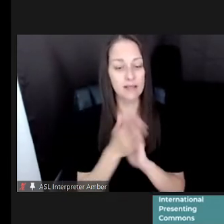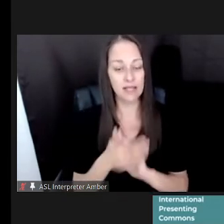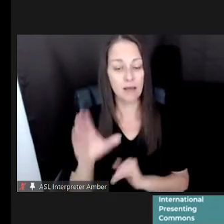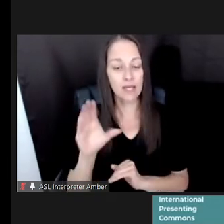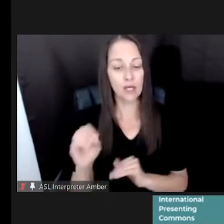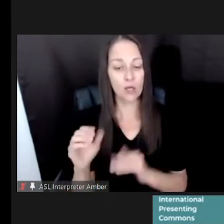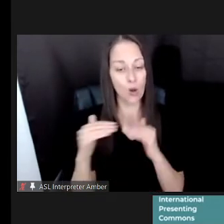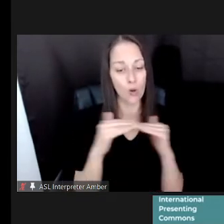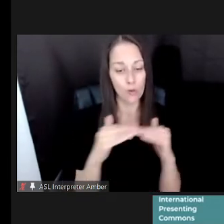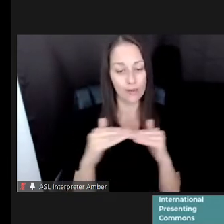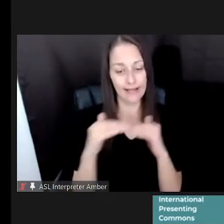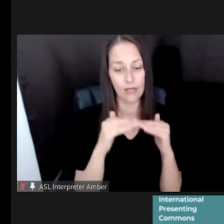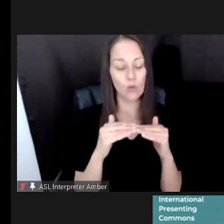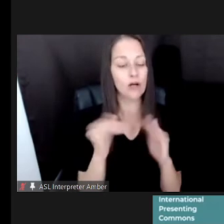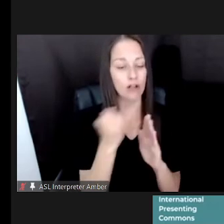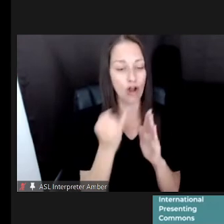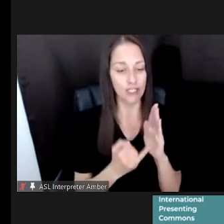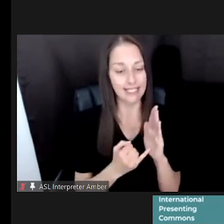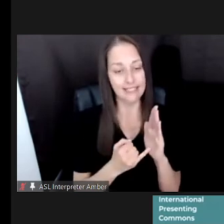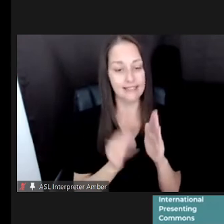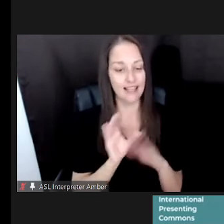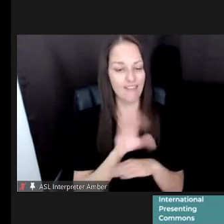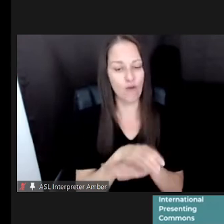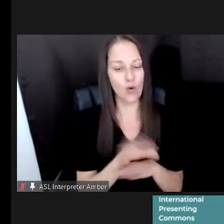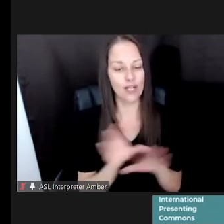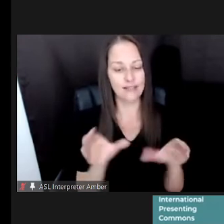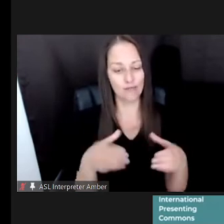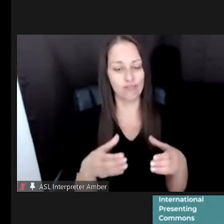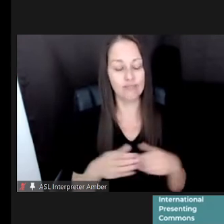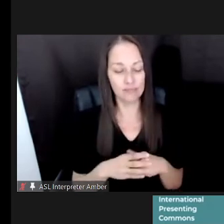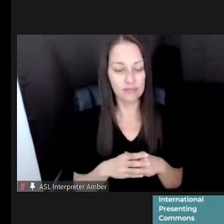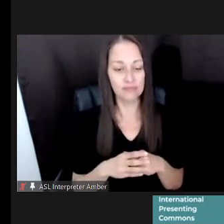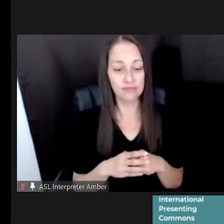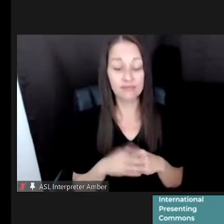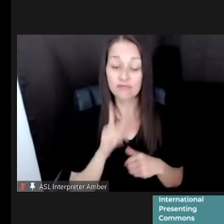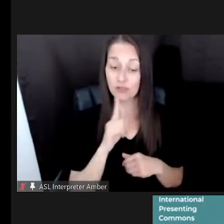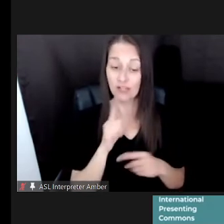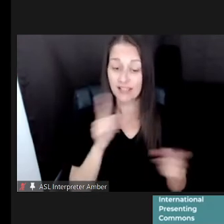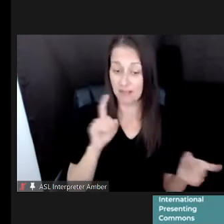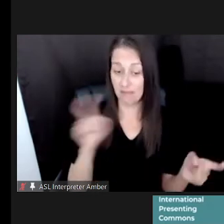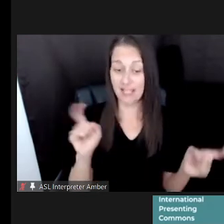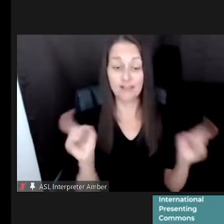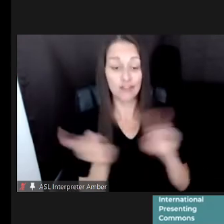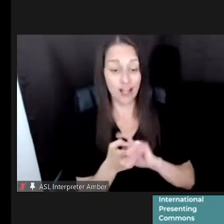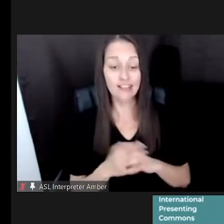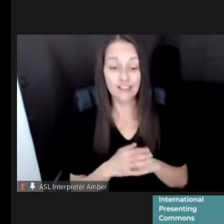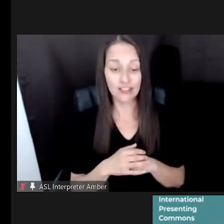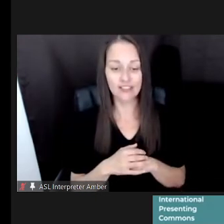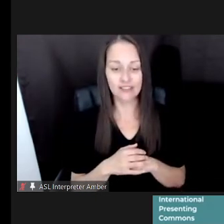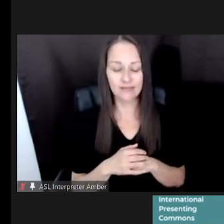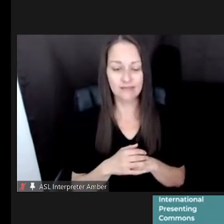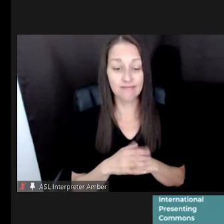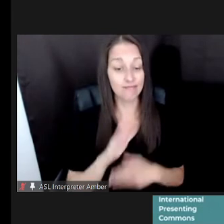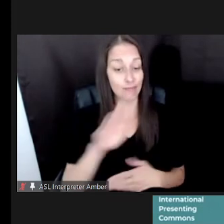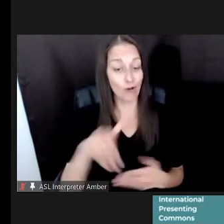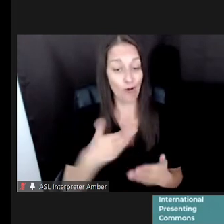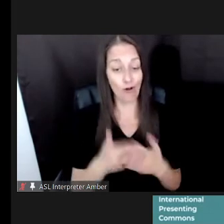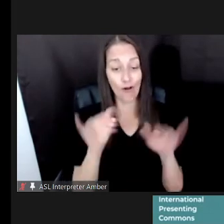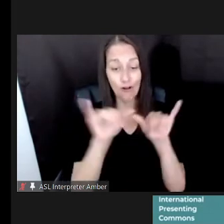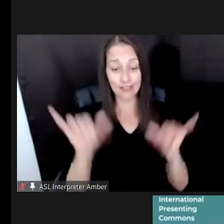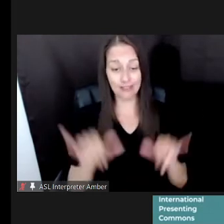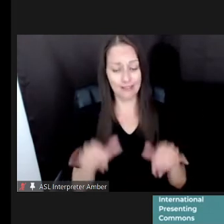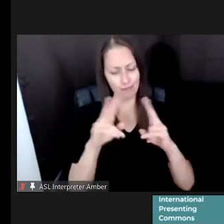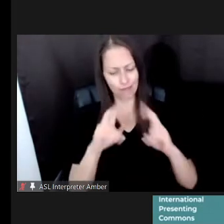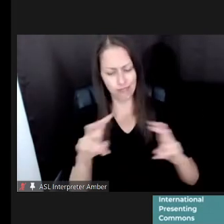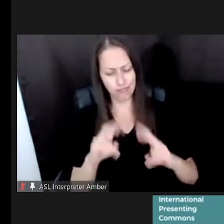artistic force. And that's been a big change. We've been looking at all of our systems and